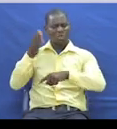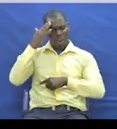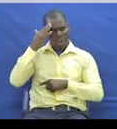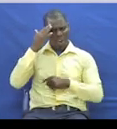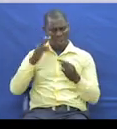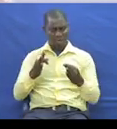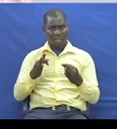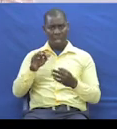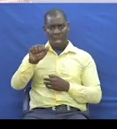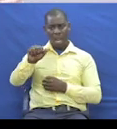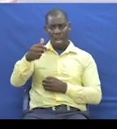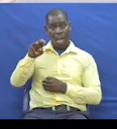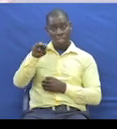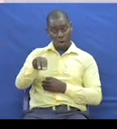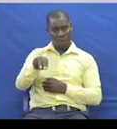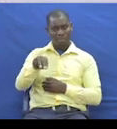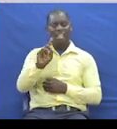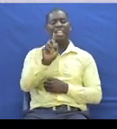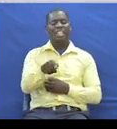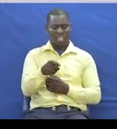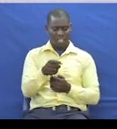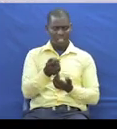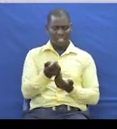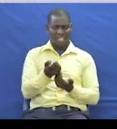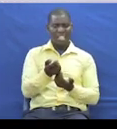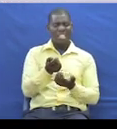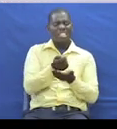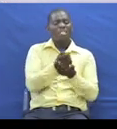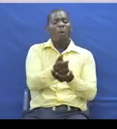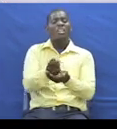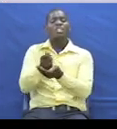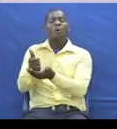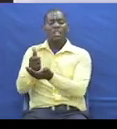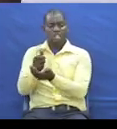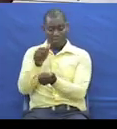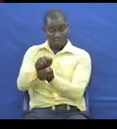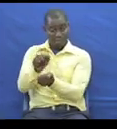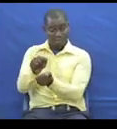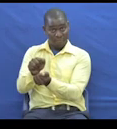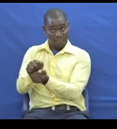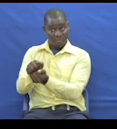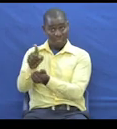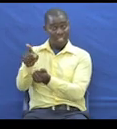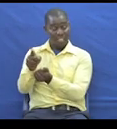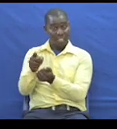the atom is a smallest divisible particle. As you see here, these